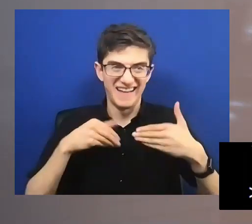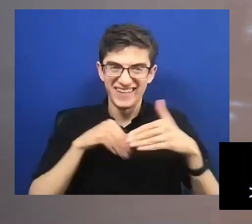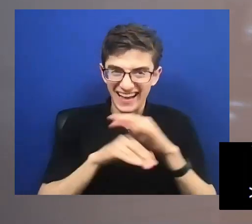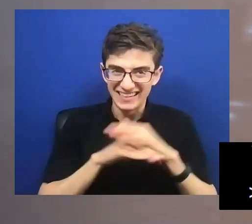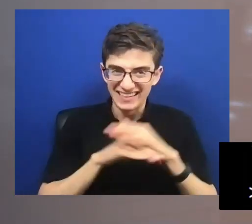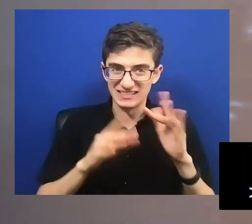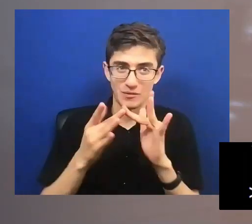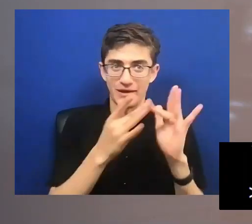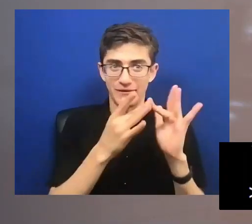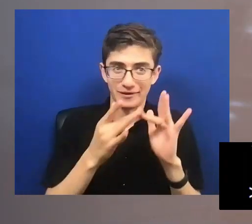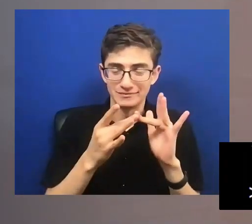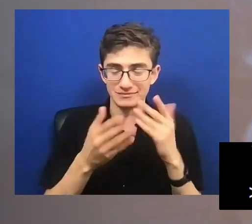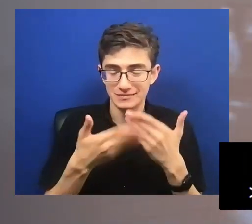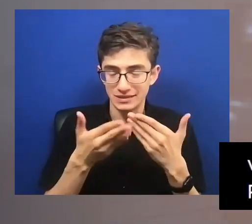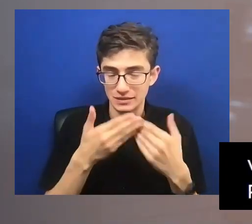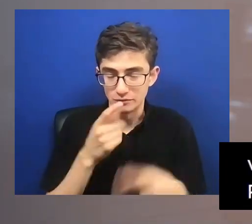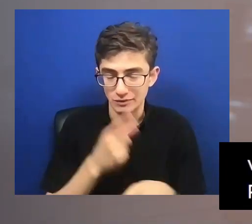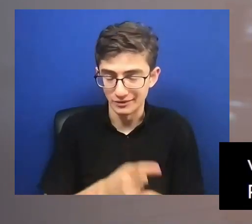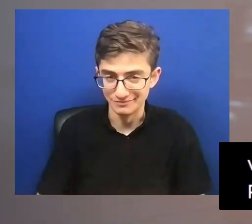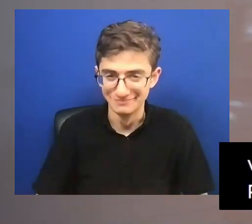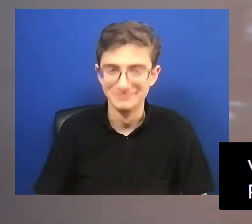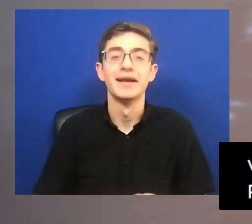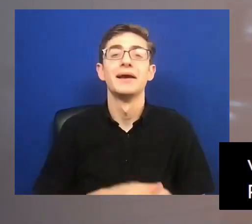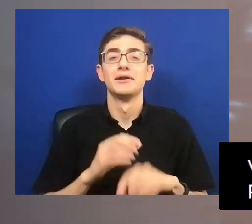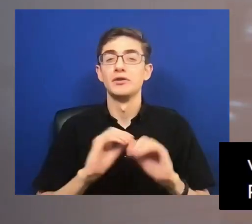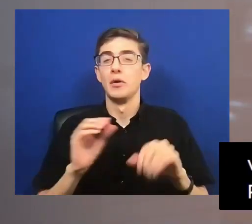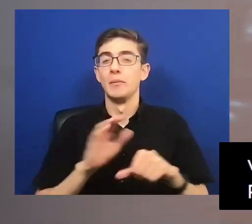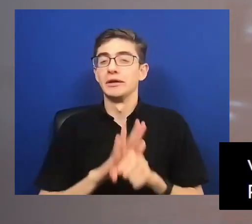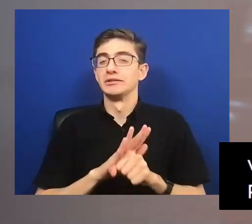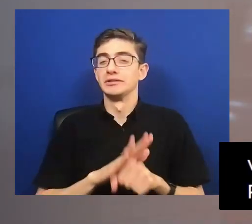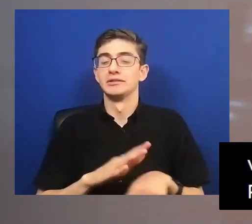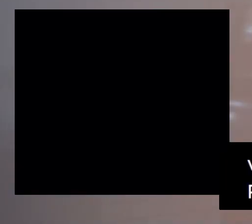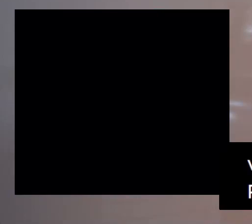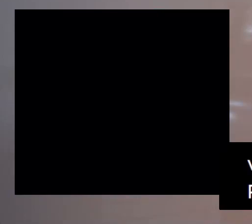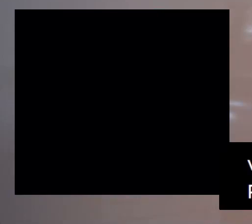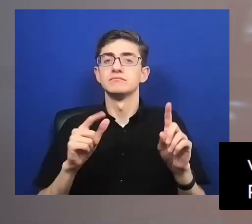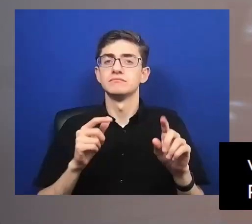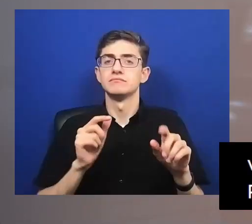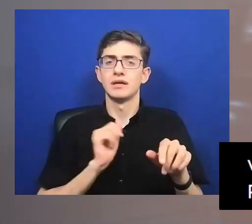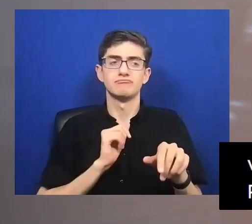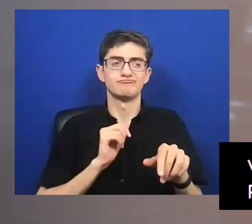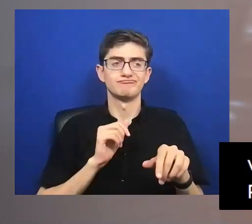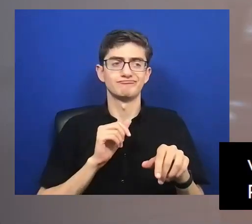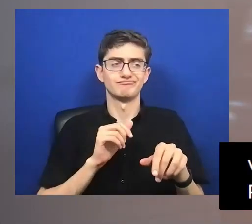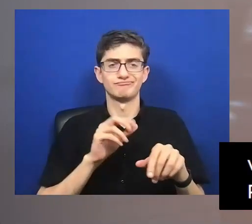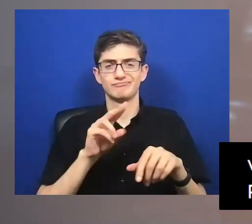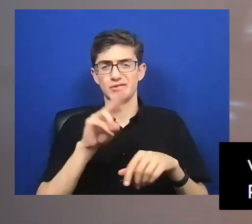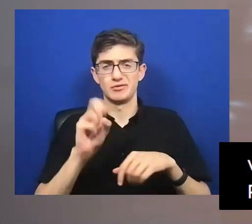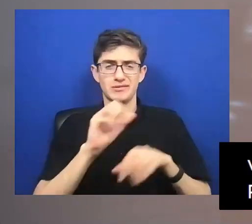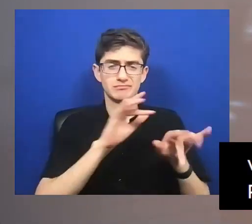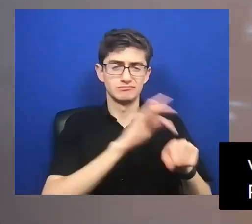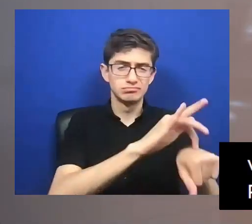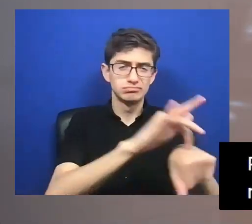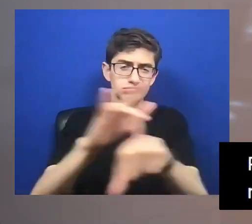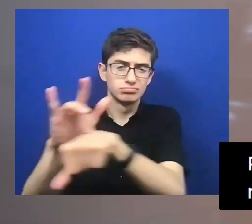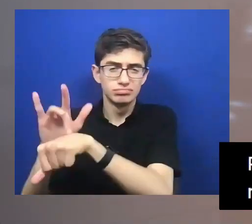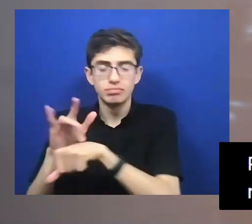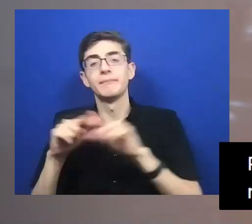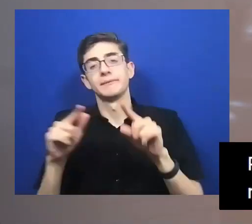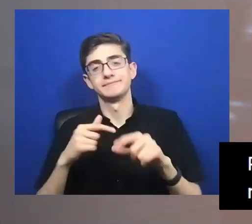pressure. But although I cover the country, I'm a native New Yorker. I started